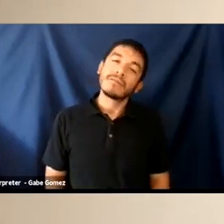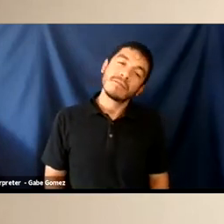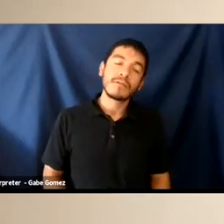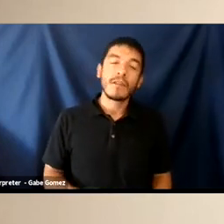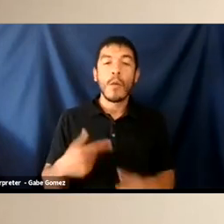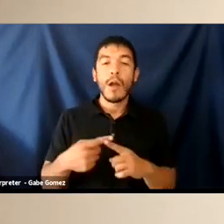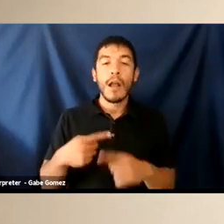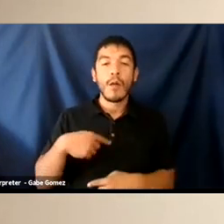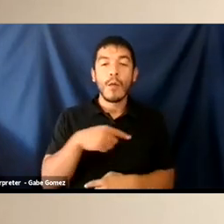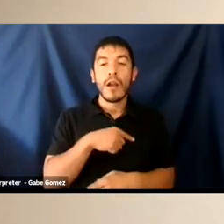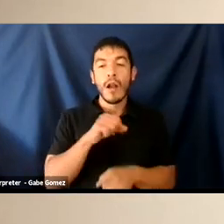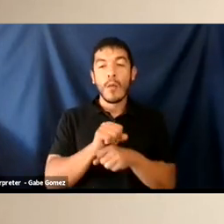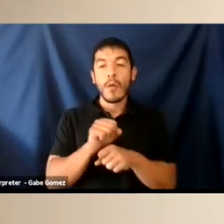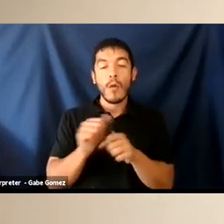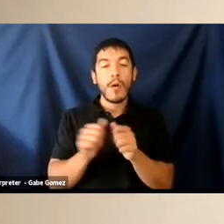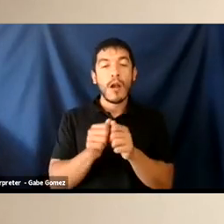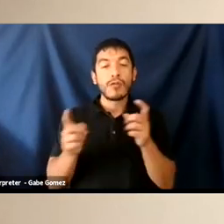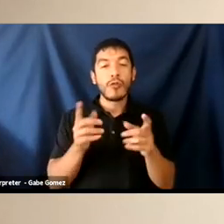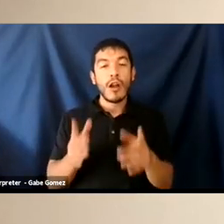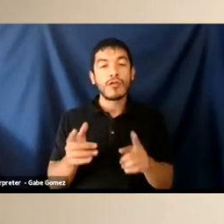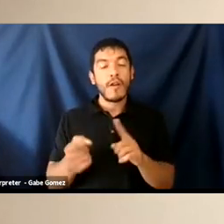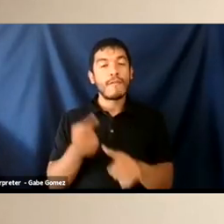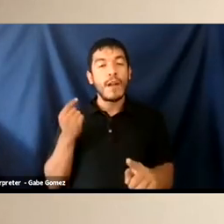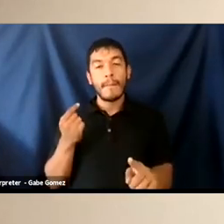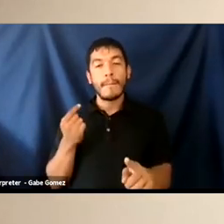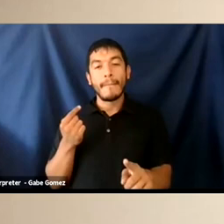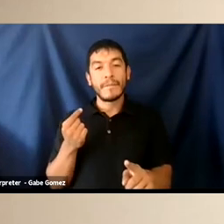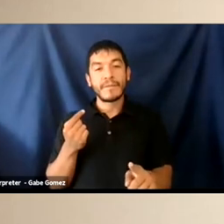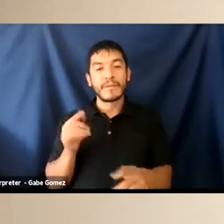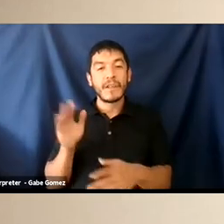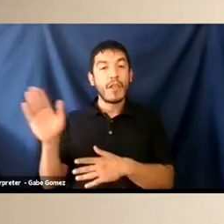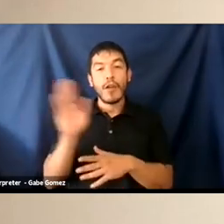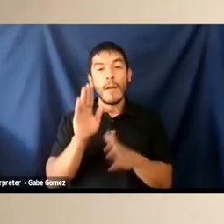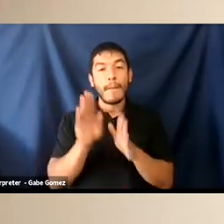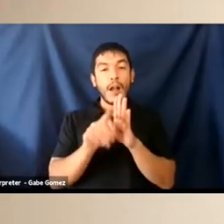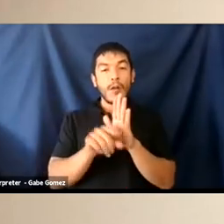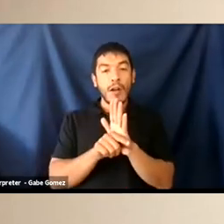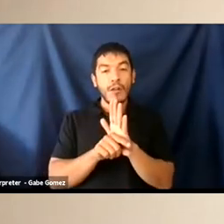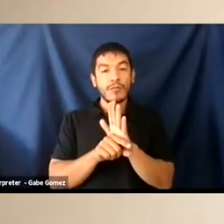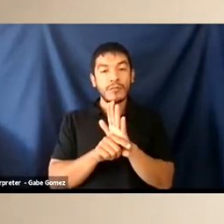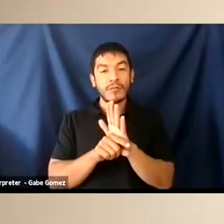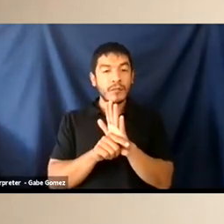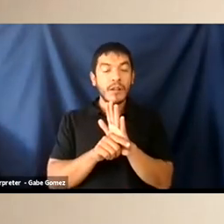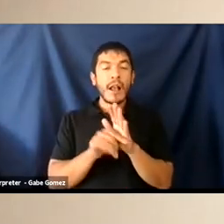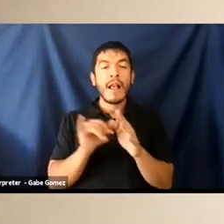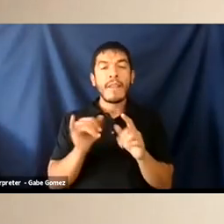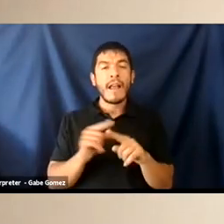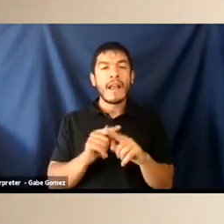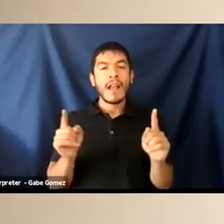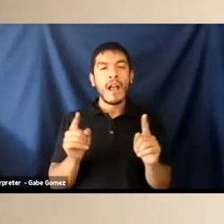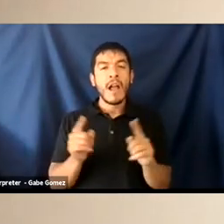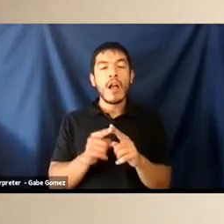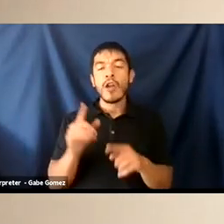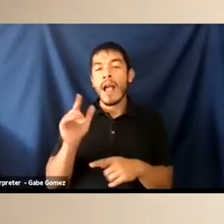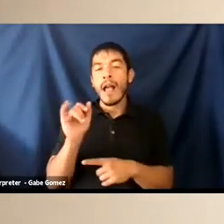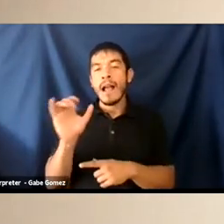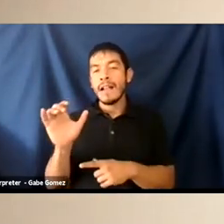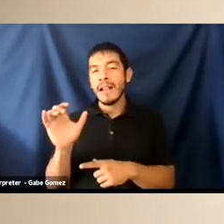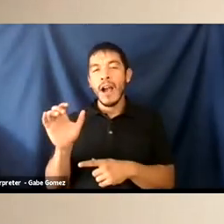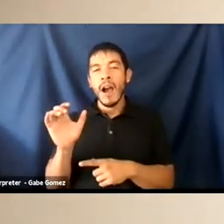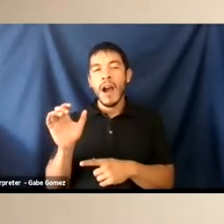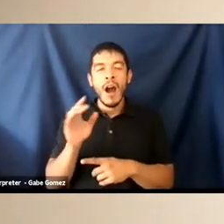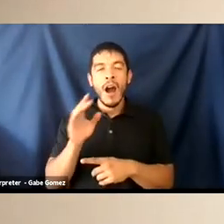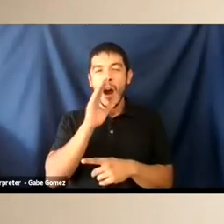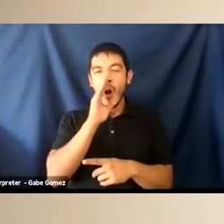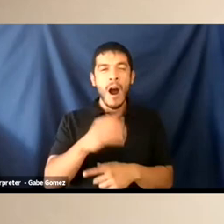we work with directors from those backgrounds that we, you know, they're different to the classic